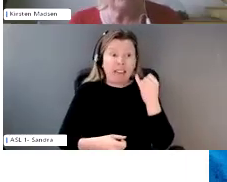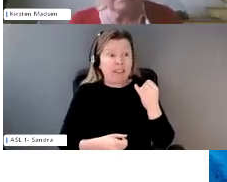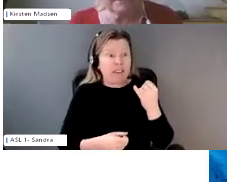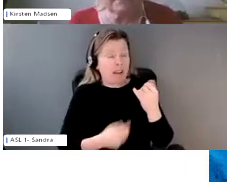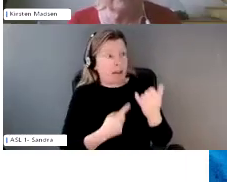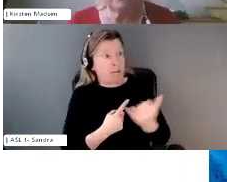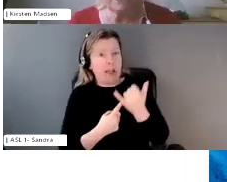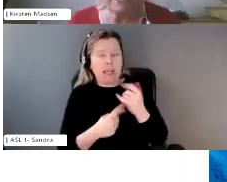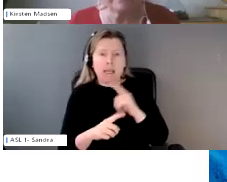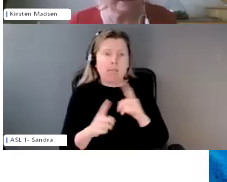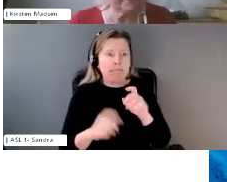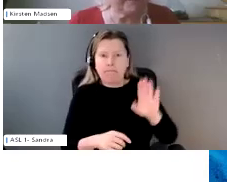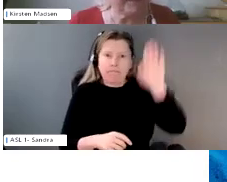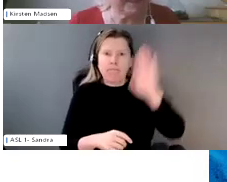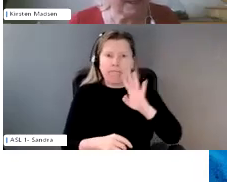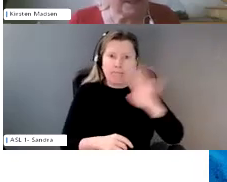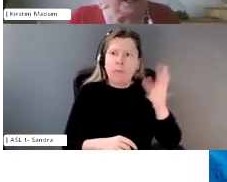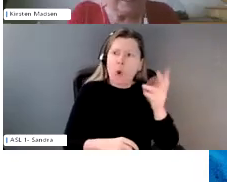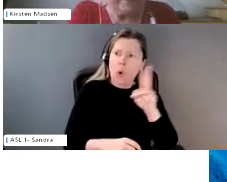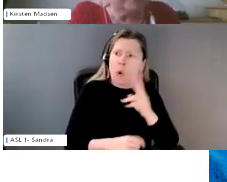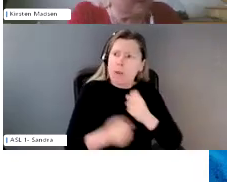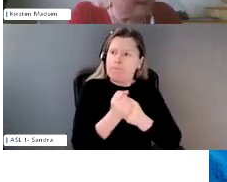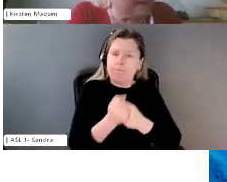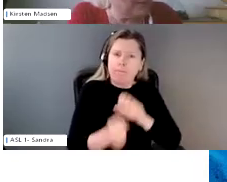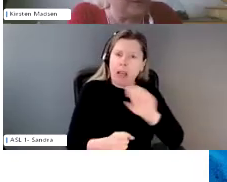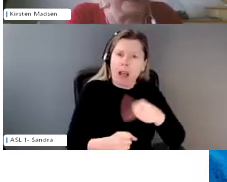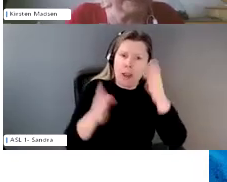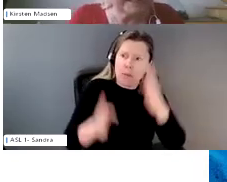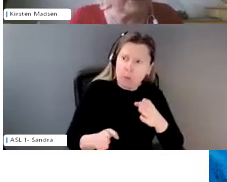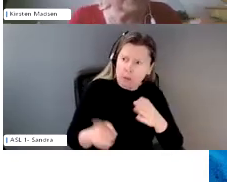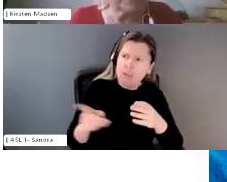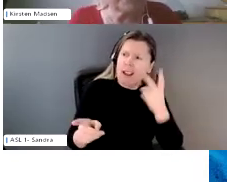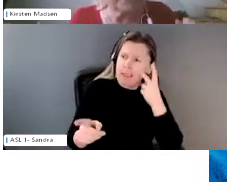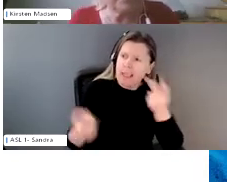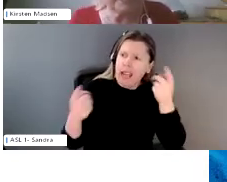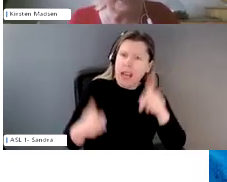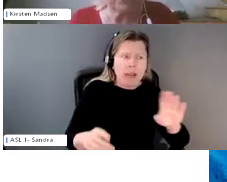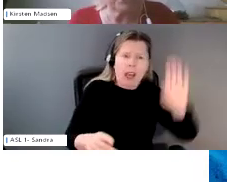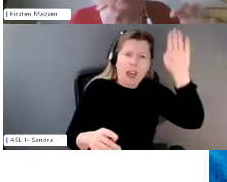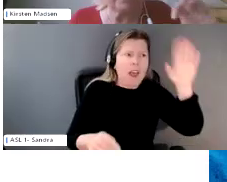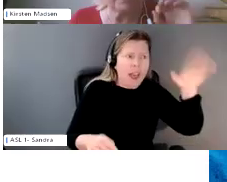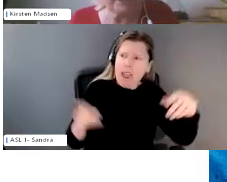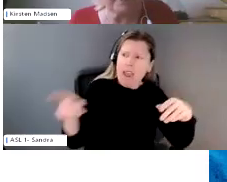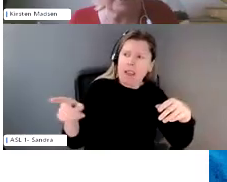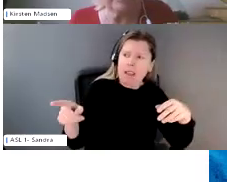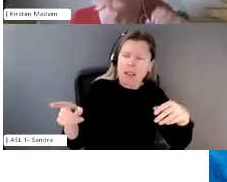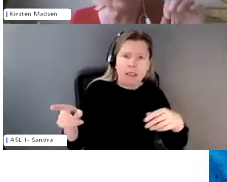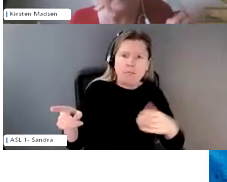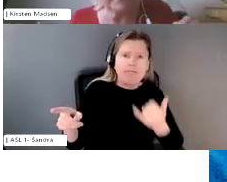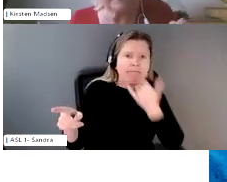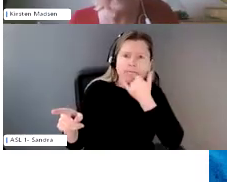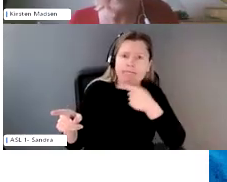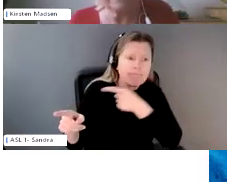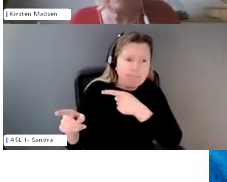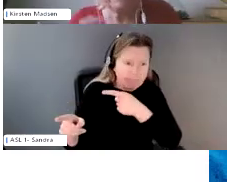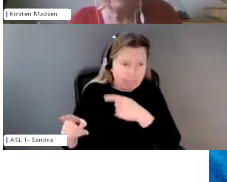but also for others. It was really important, they said, with regard to communication with each other,